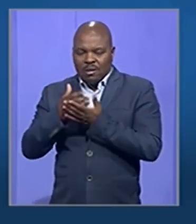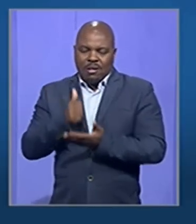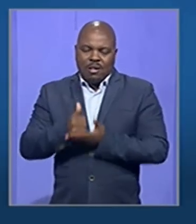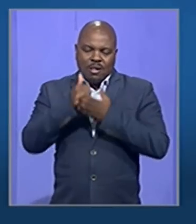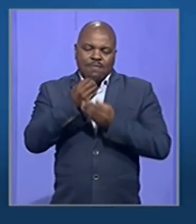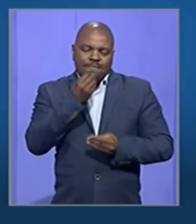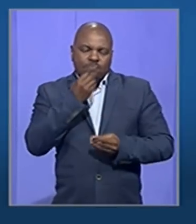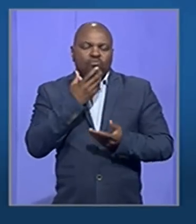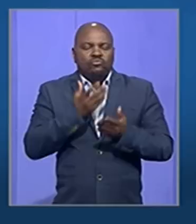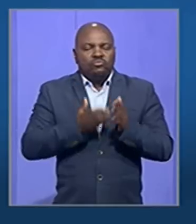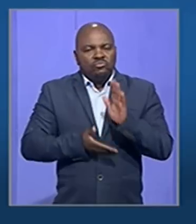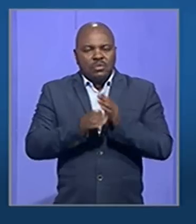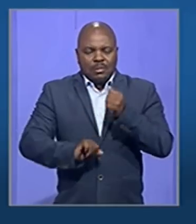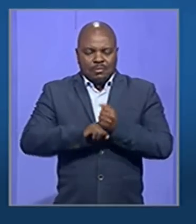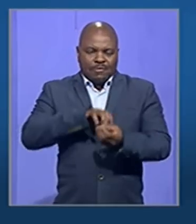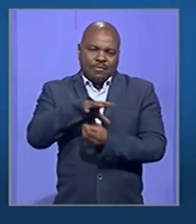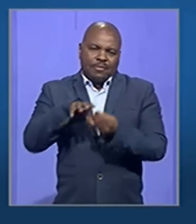go iphediša.